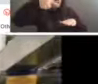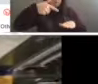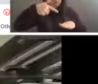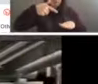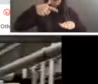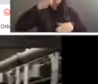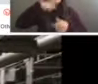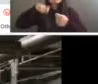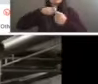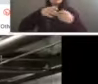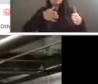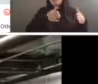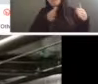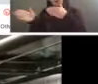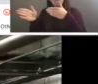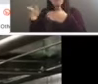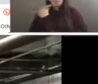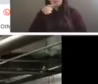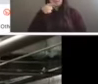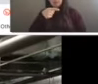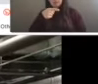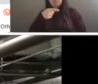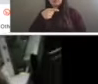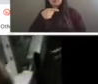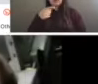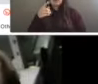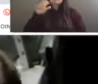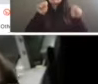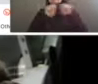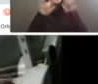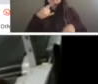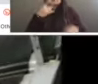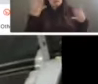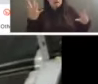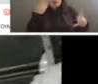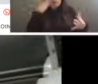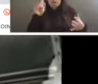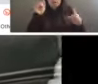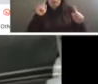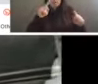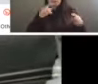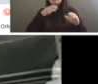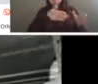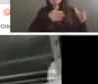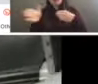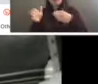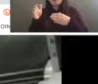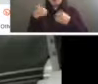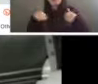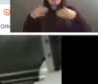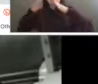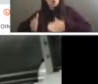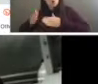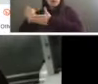side belt that the bags will divert. The system says, I don't know where you're supposed to go, so I'm going to send you to someone who can help you. And so we have a